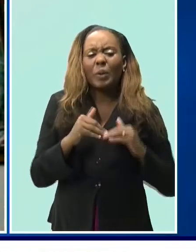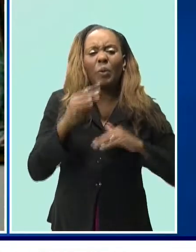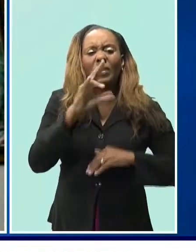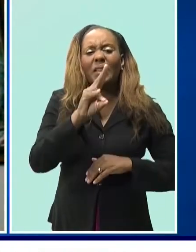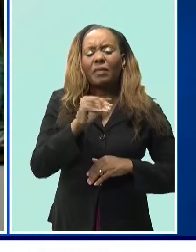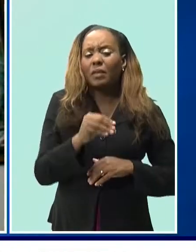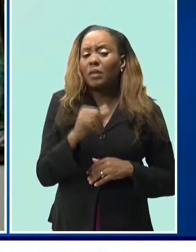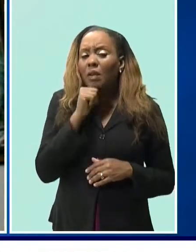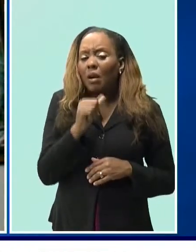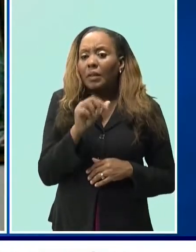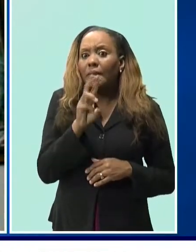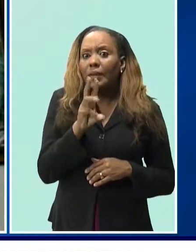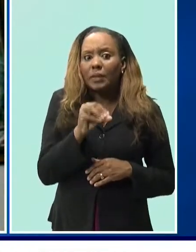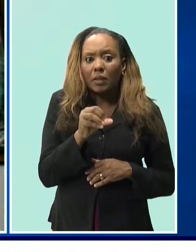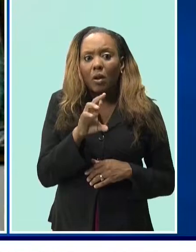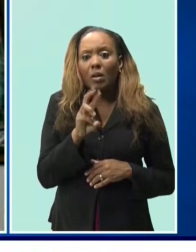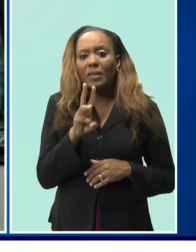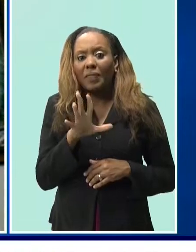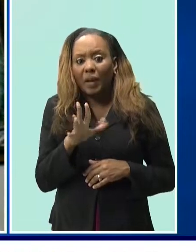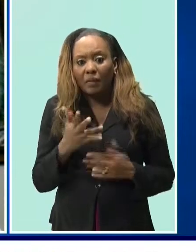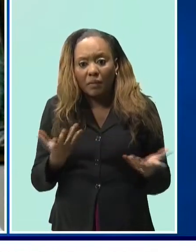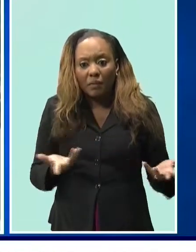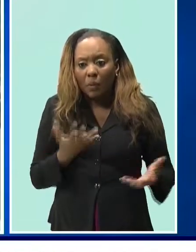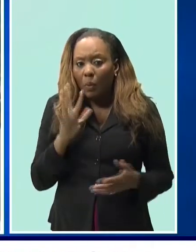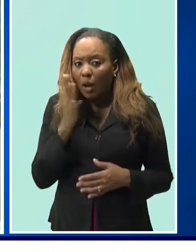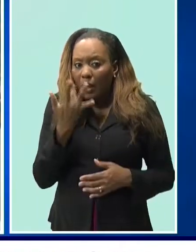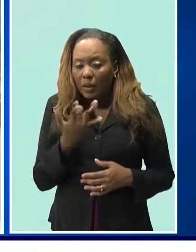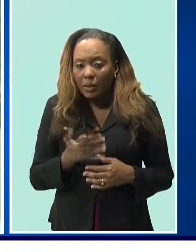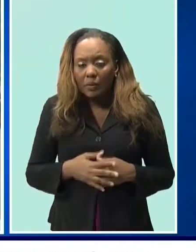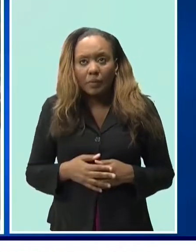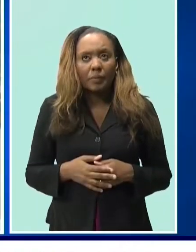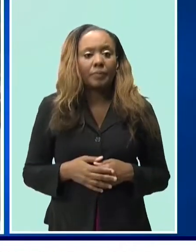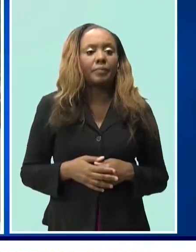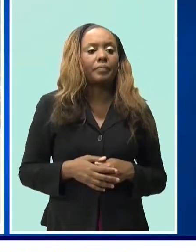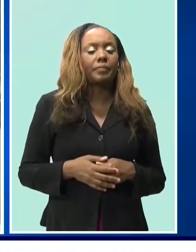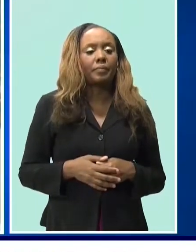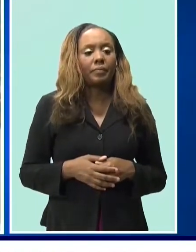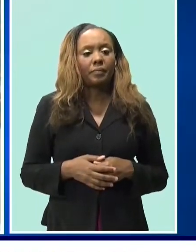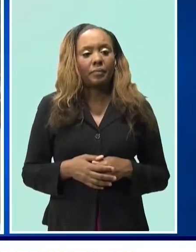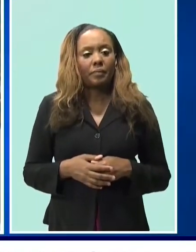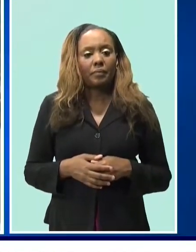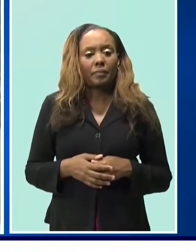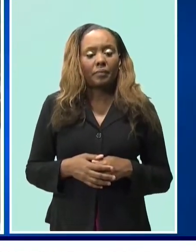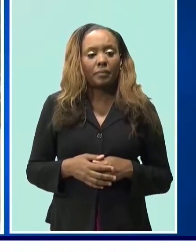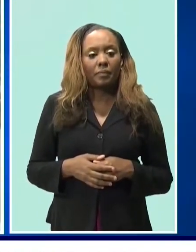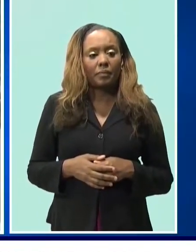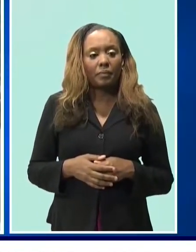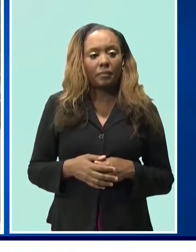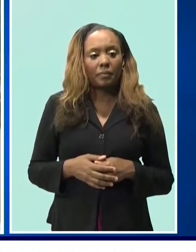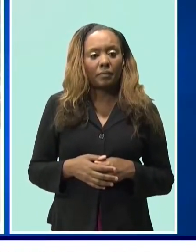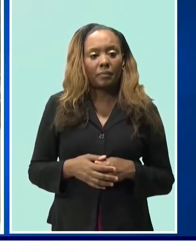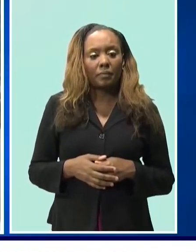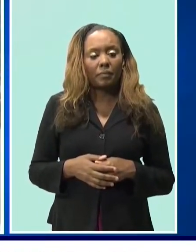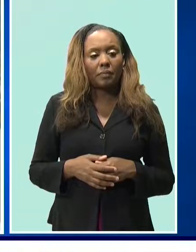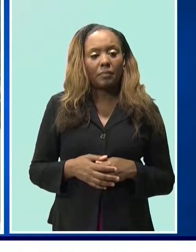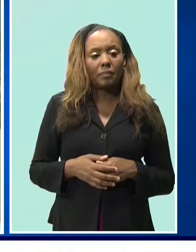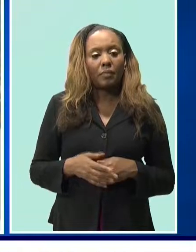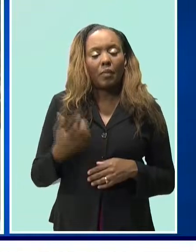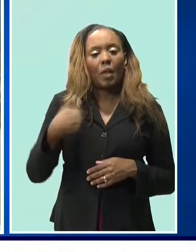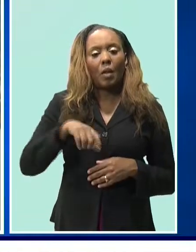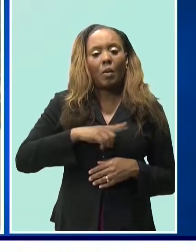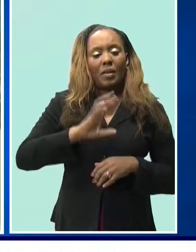included? Yeah, so the system was devised on the basis of population.